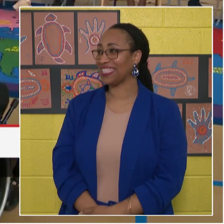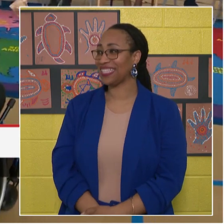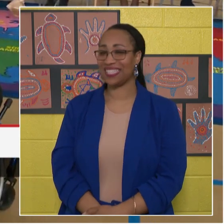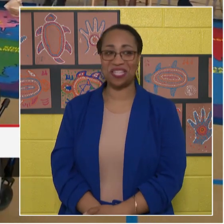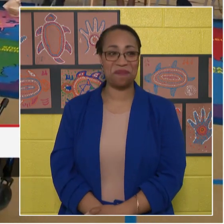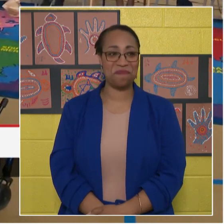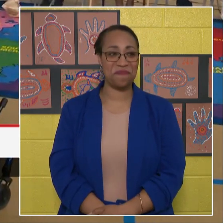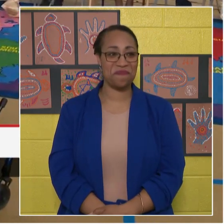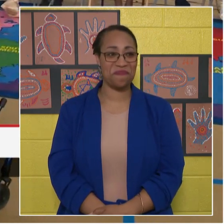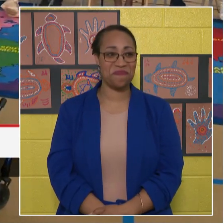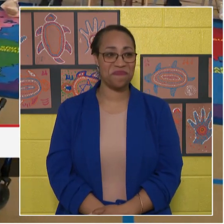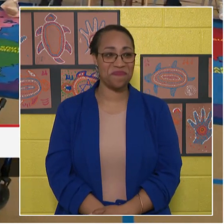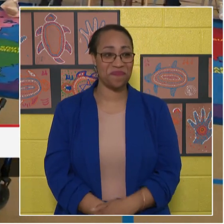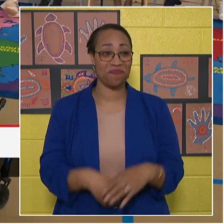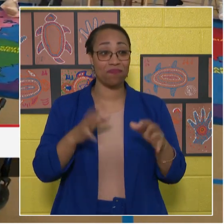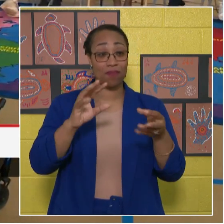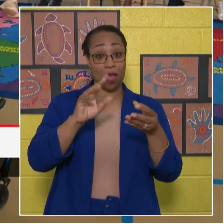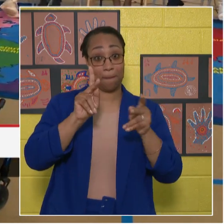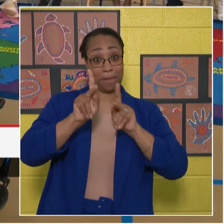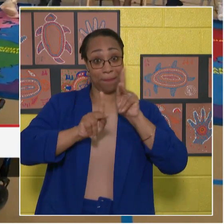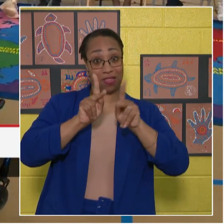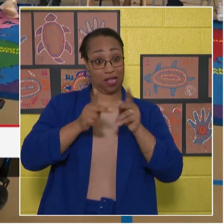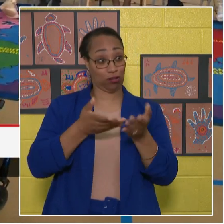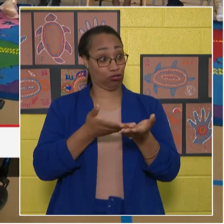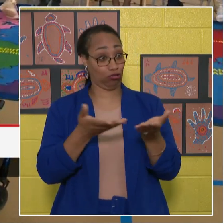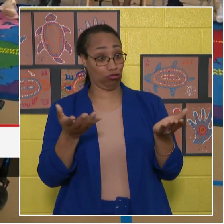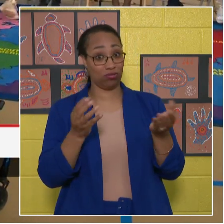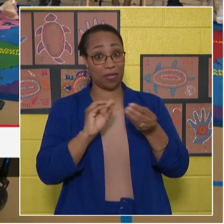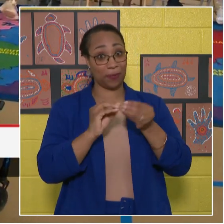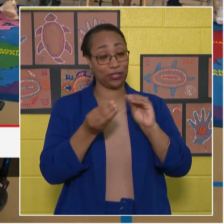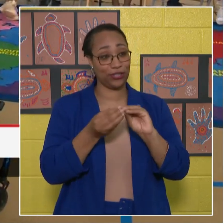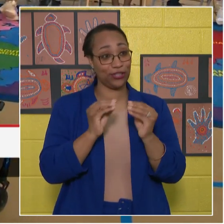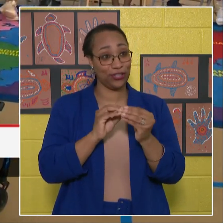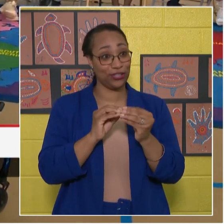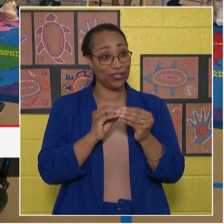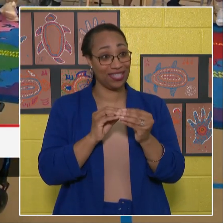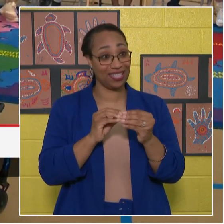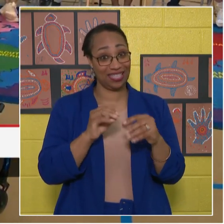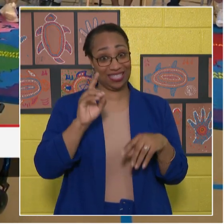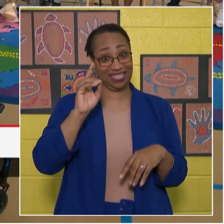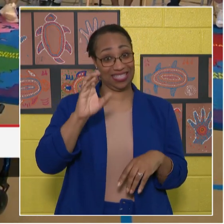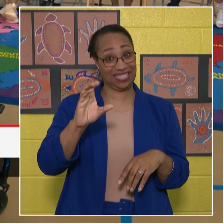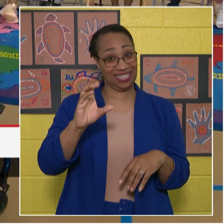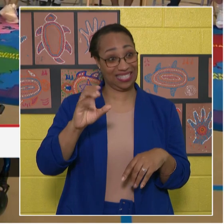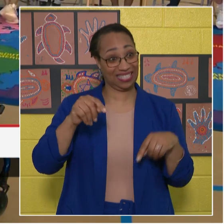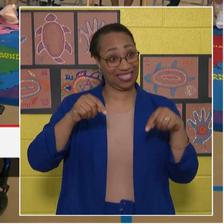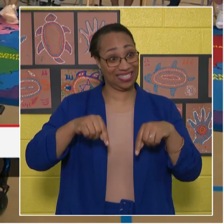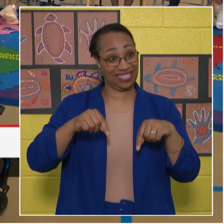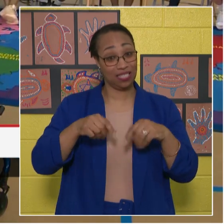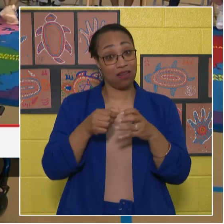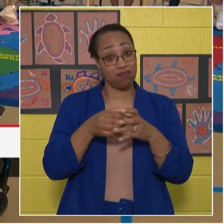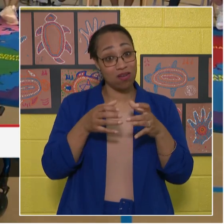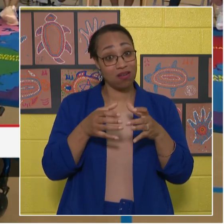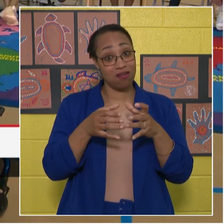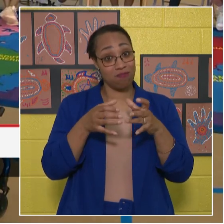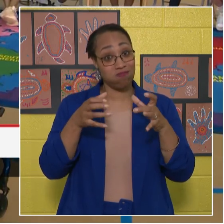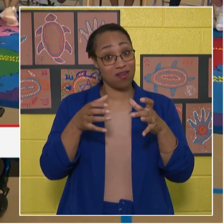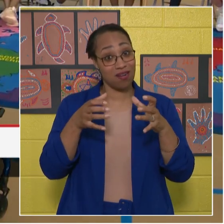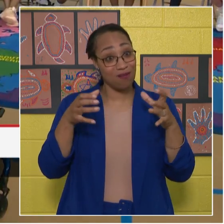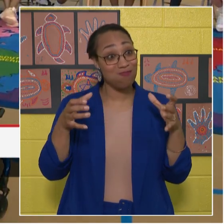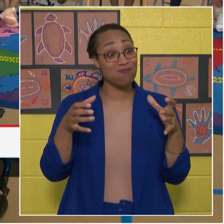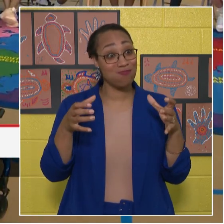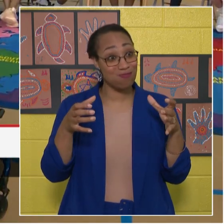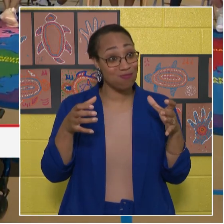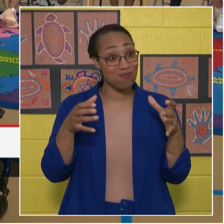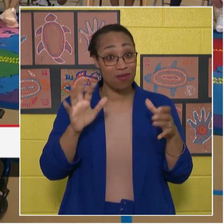Because of the population, the population of the state is growing every day.